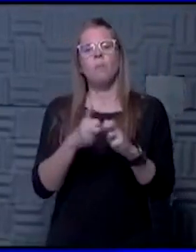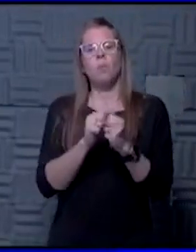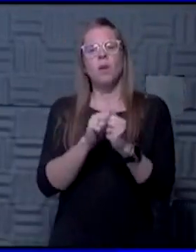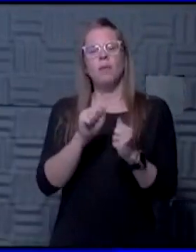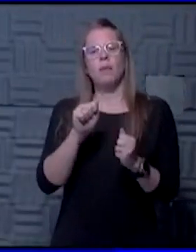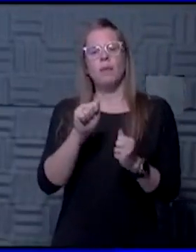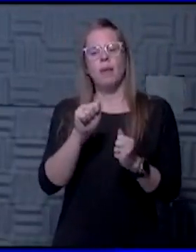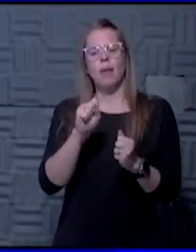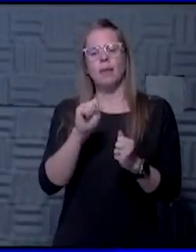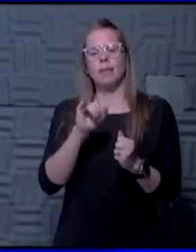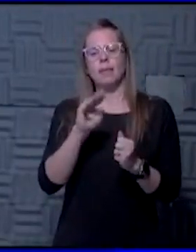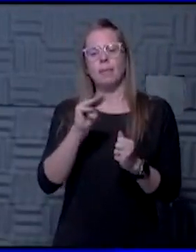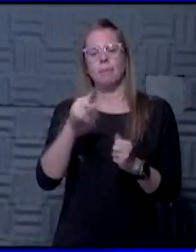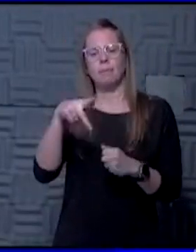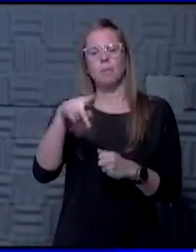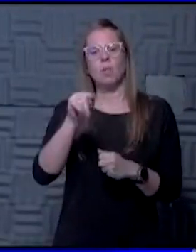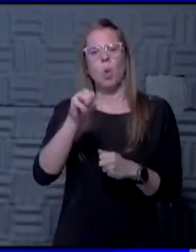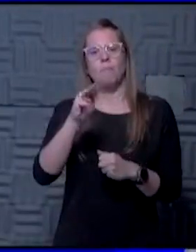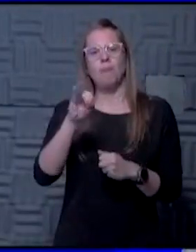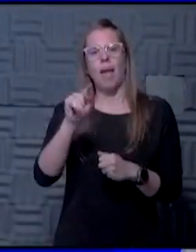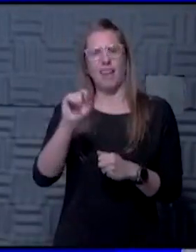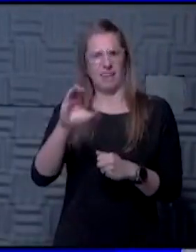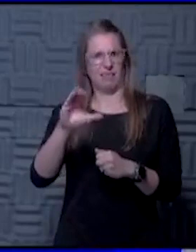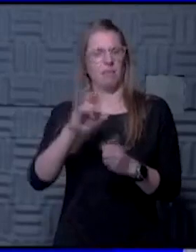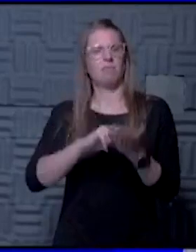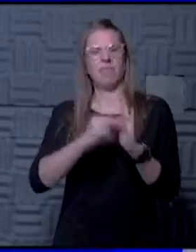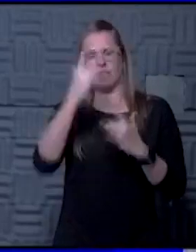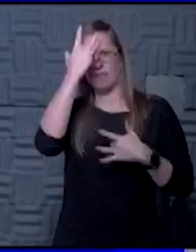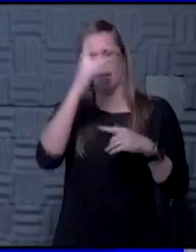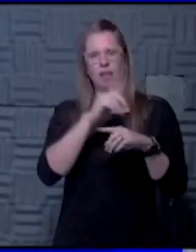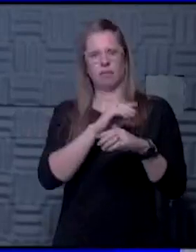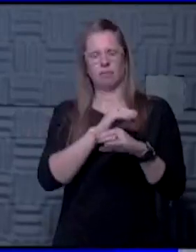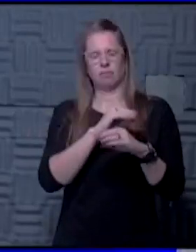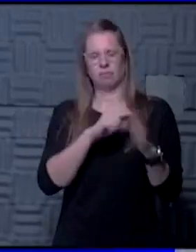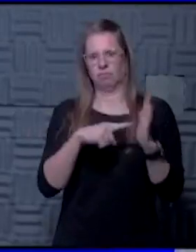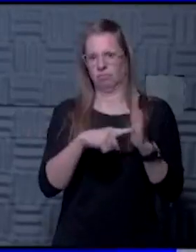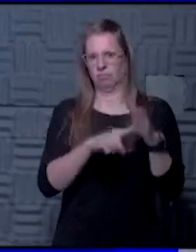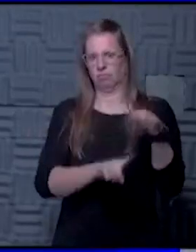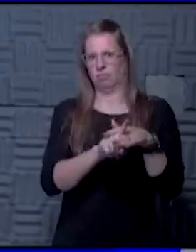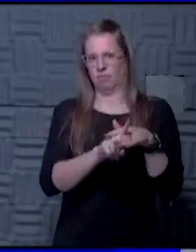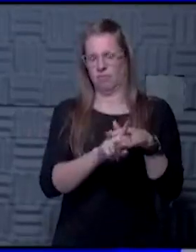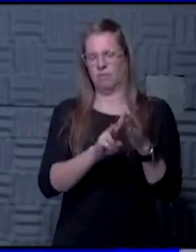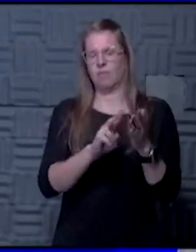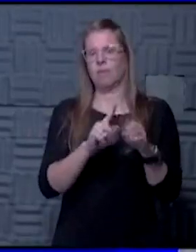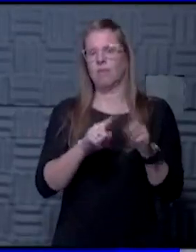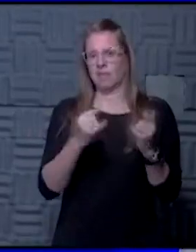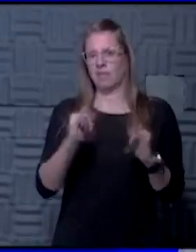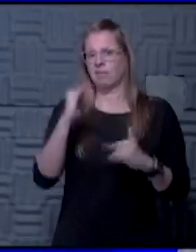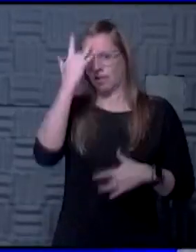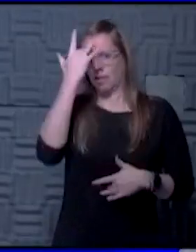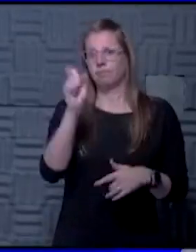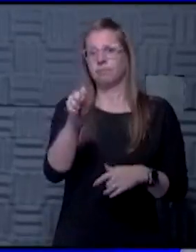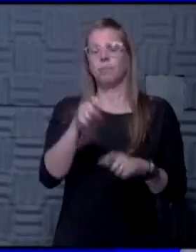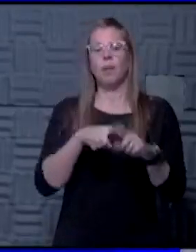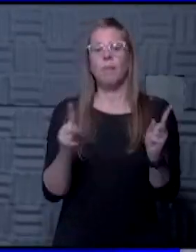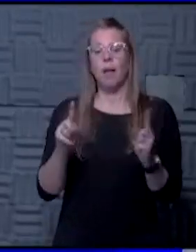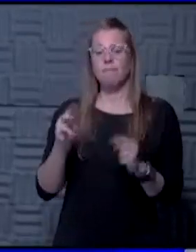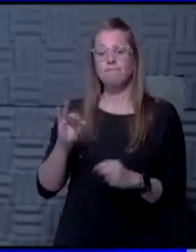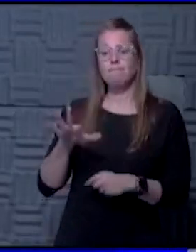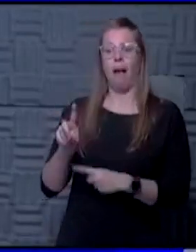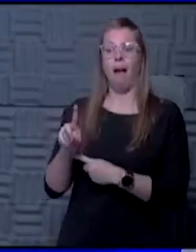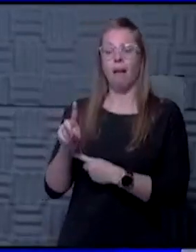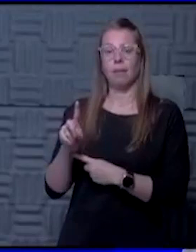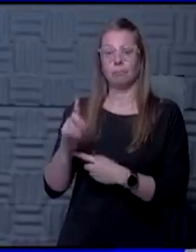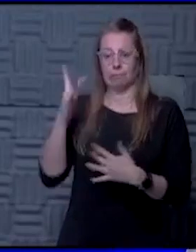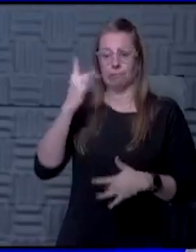the asymptomatic people, and again, we have to make sure we define asymptomatic people, which means no symptoms. There are other people who have mild disease,